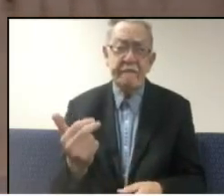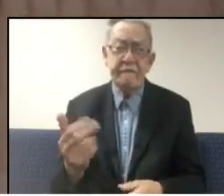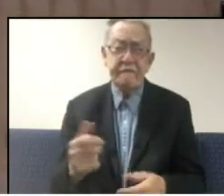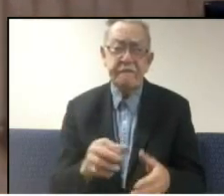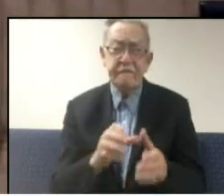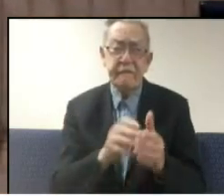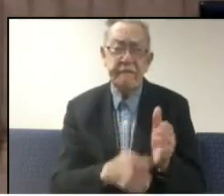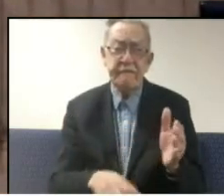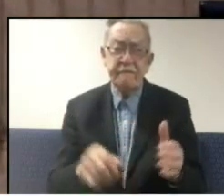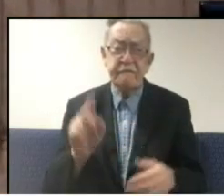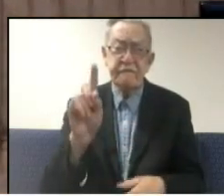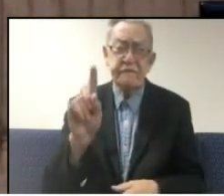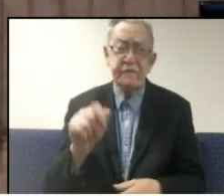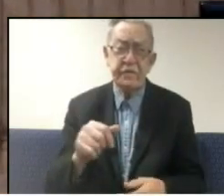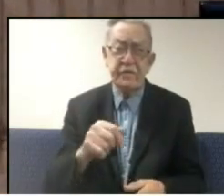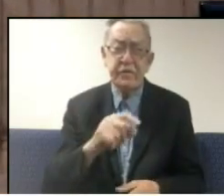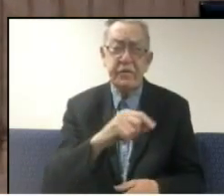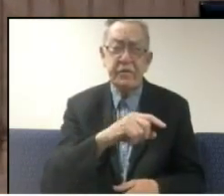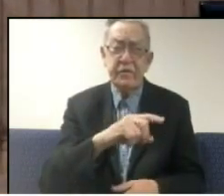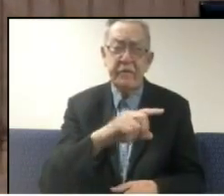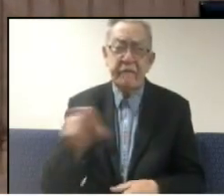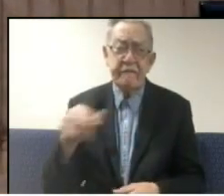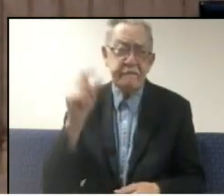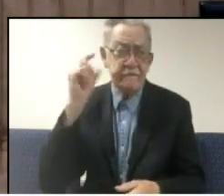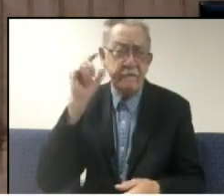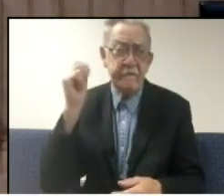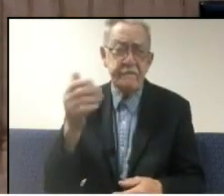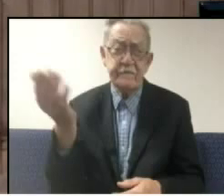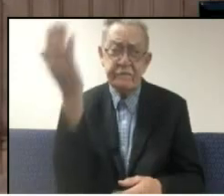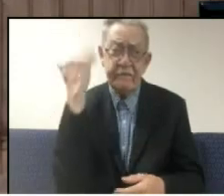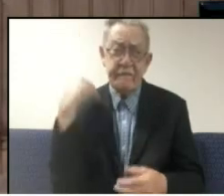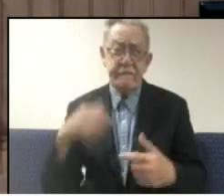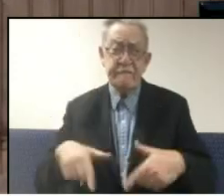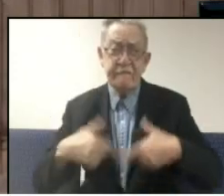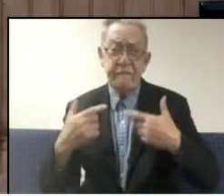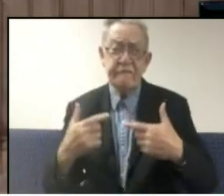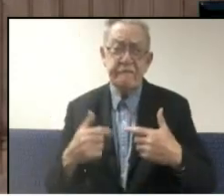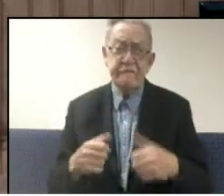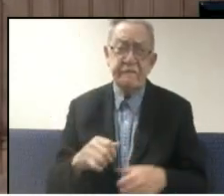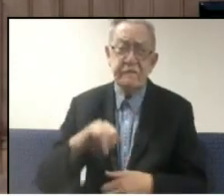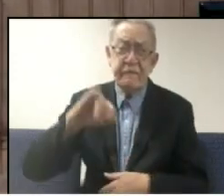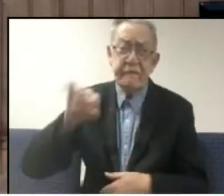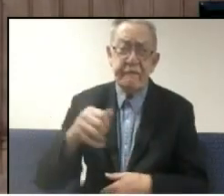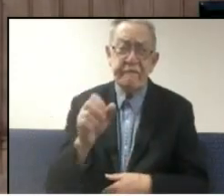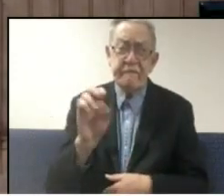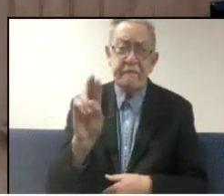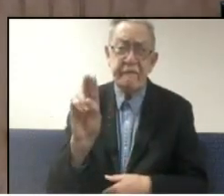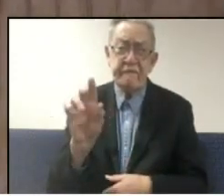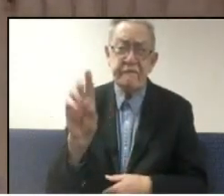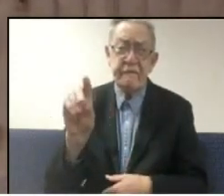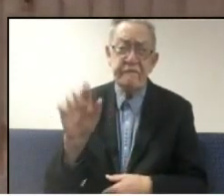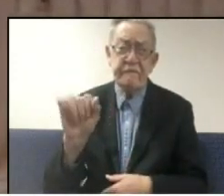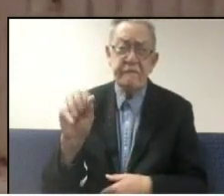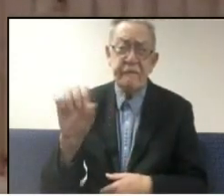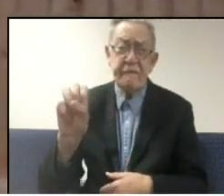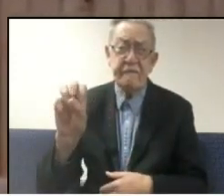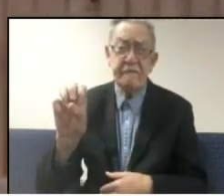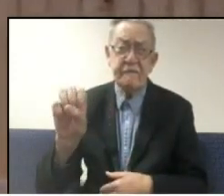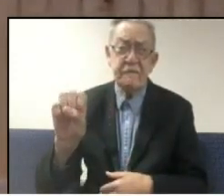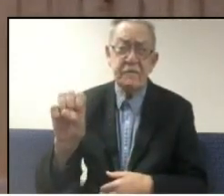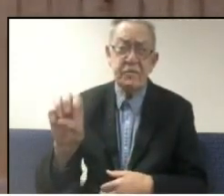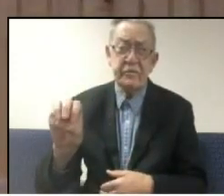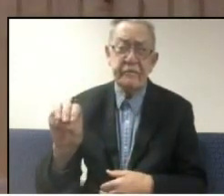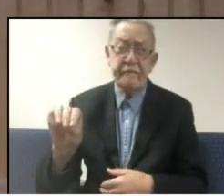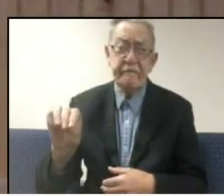He says, "For you have heard of my former life in Judaism, how I persecuted the church of